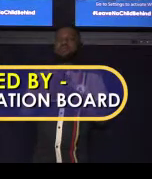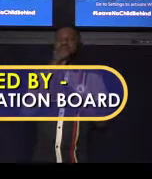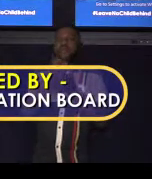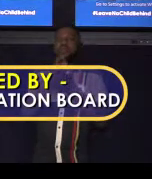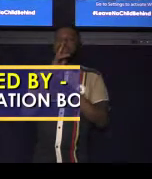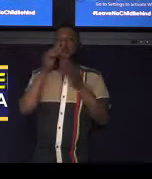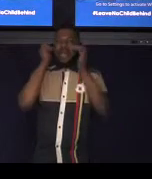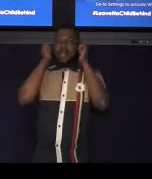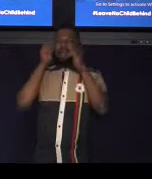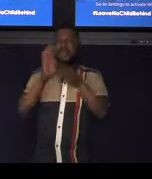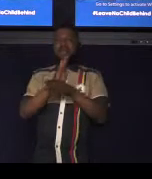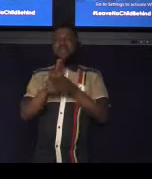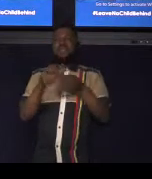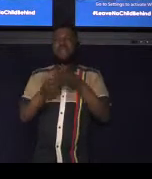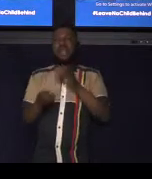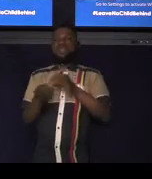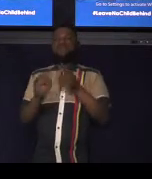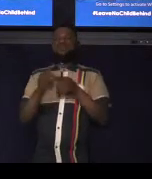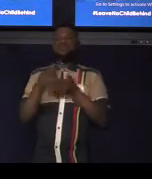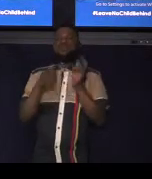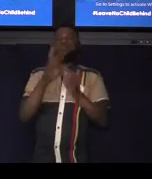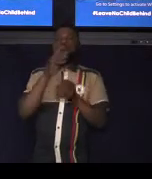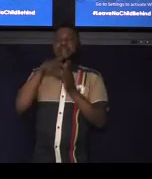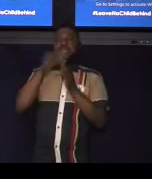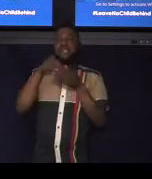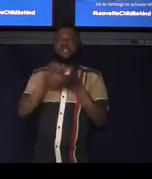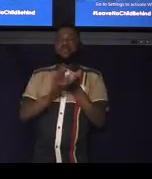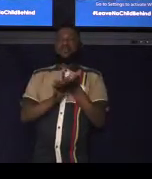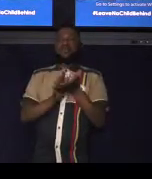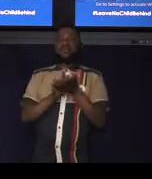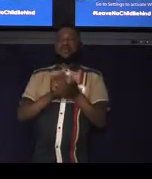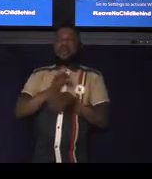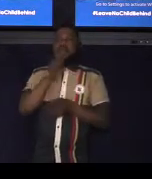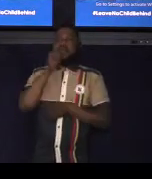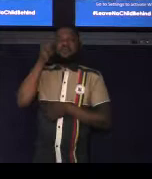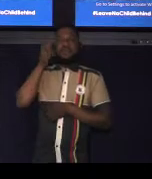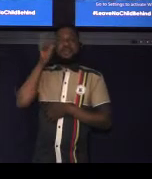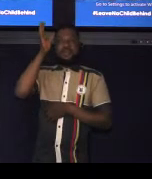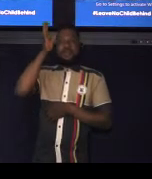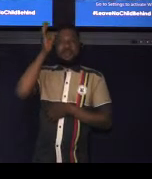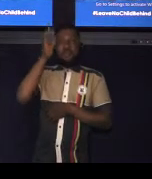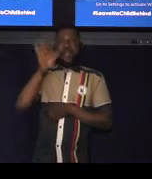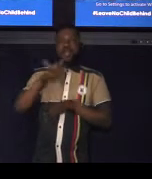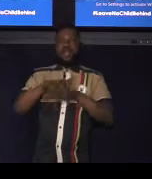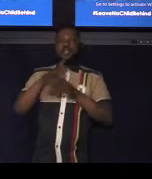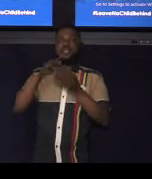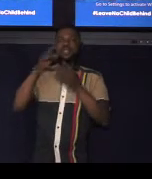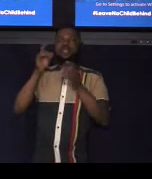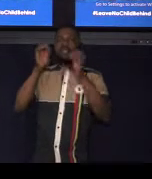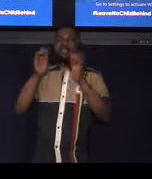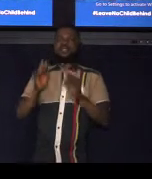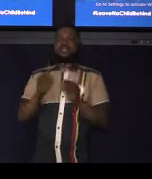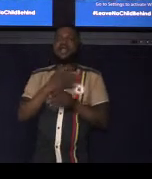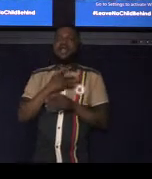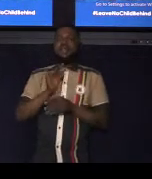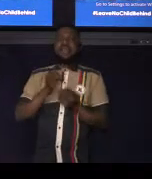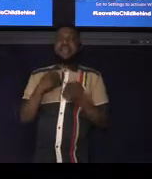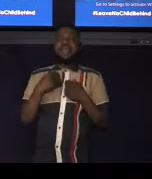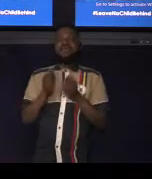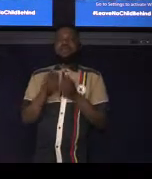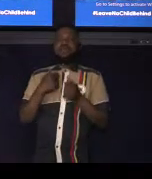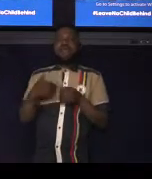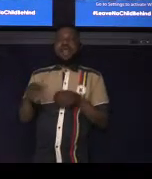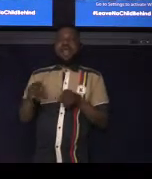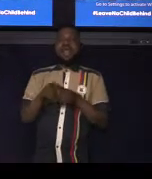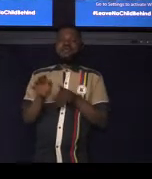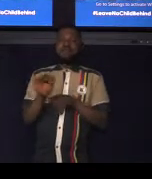ensure that you are academically engaged in addition to what you're learning in school. I am Auntie Fumi, your English Studies teacher, and I